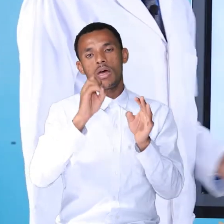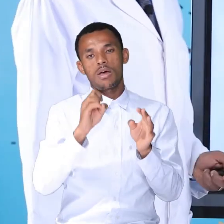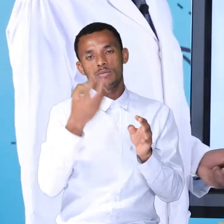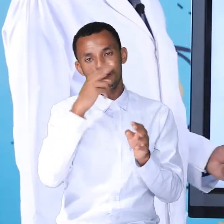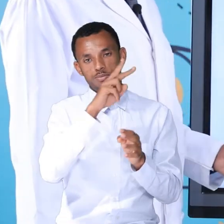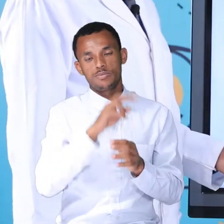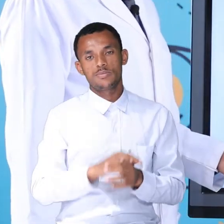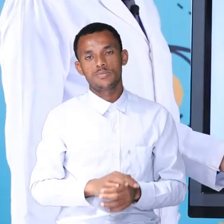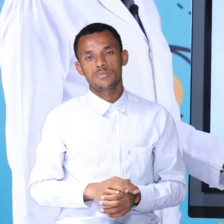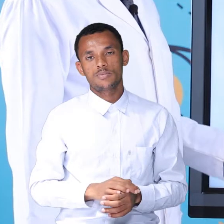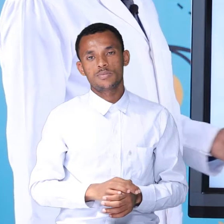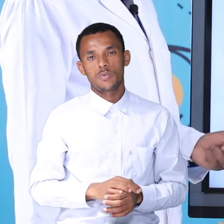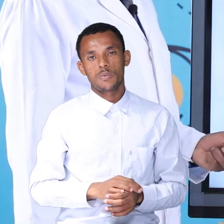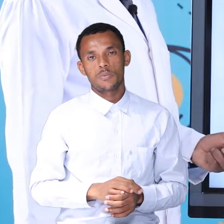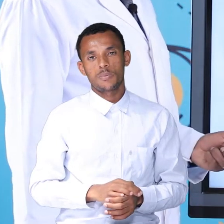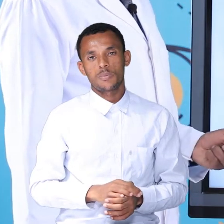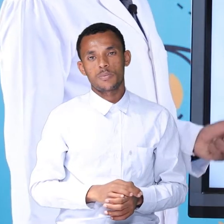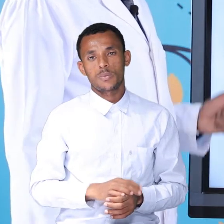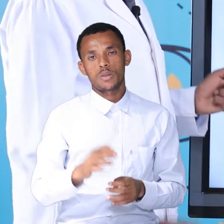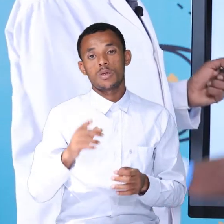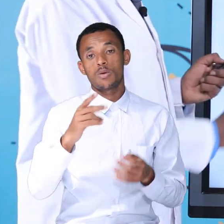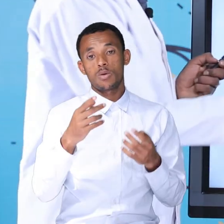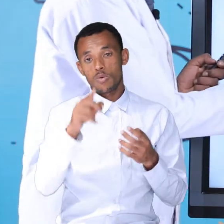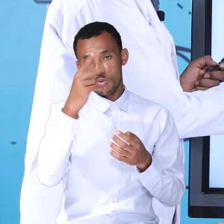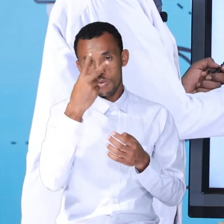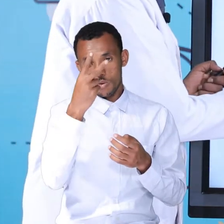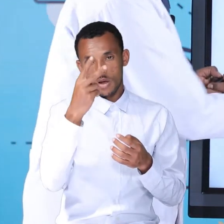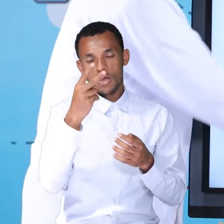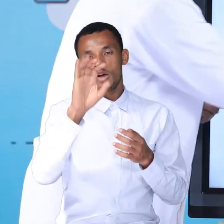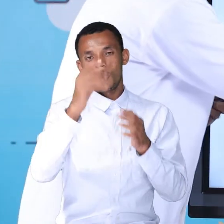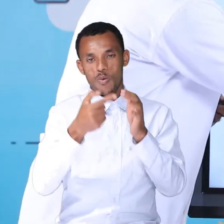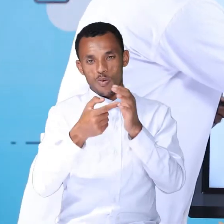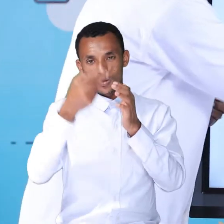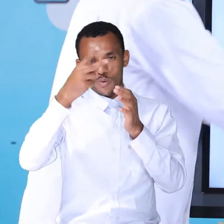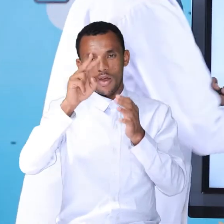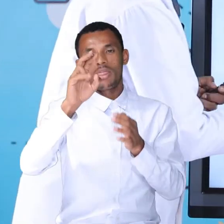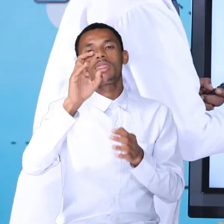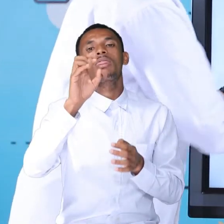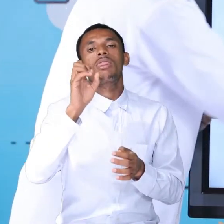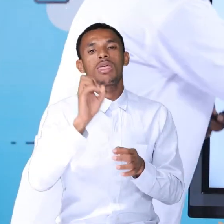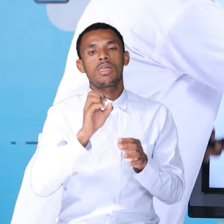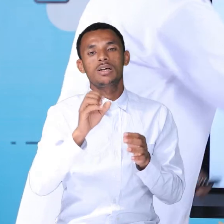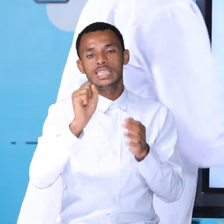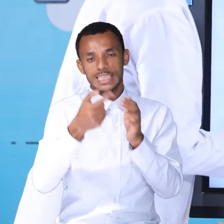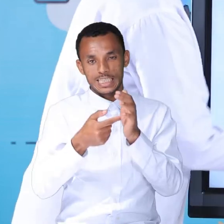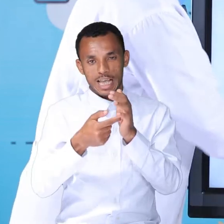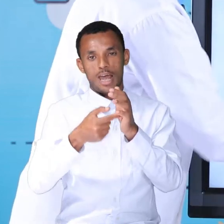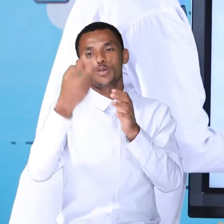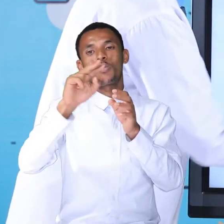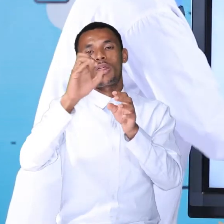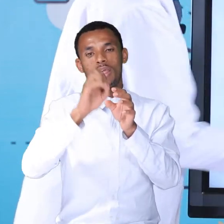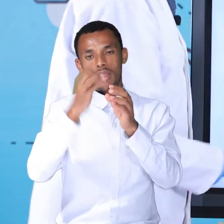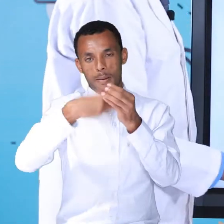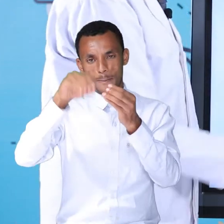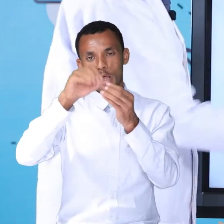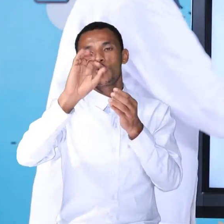is equal to 1 over 4. What you are looking, cos square theta plus, sine square theta plus cos square theta